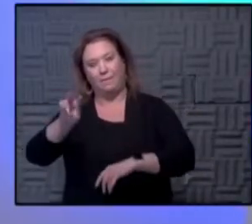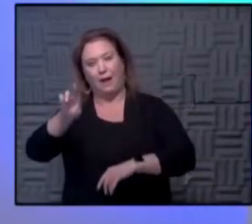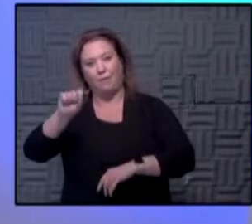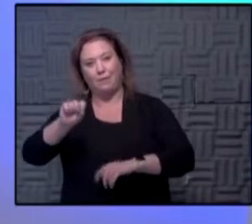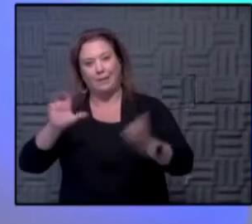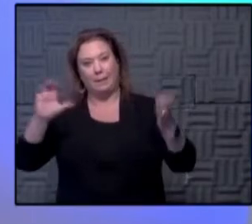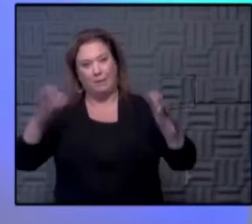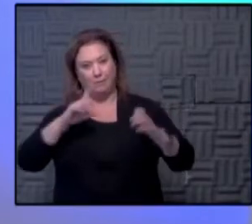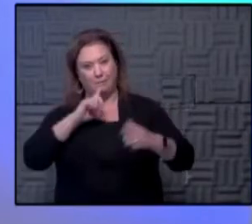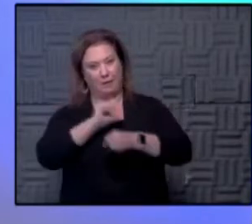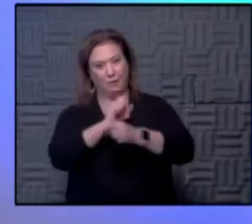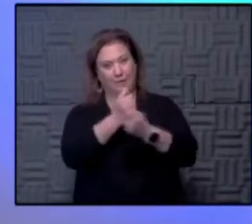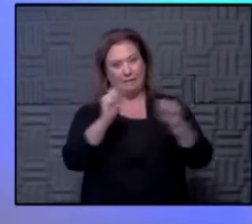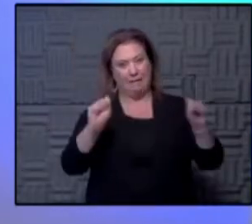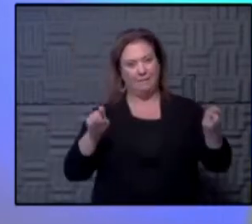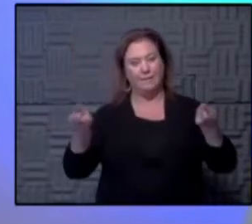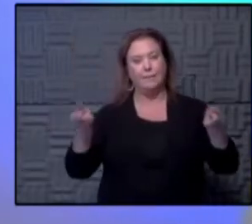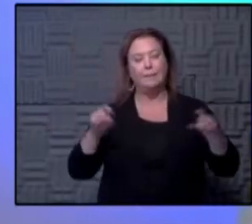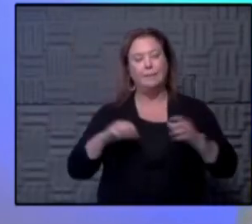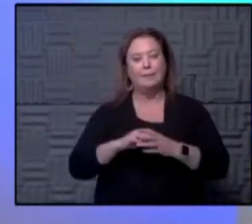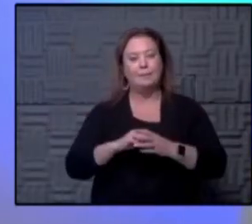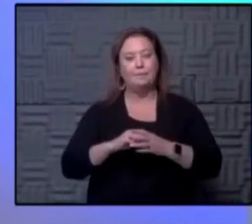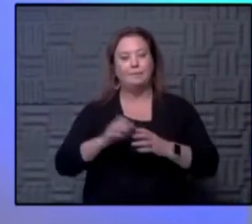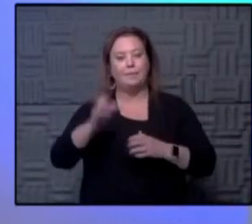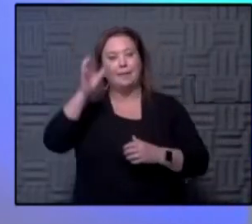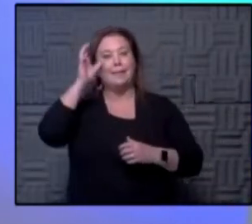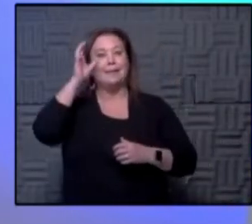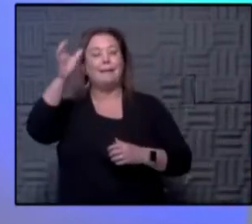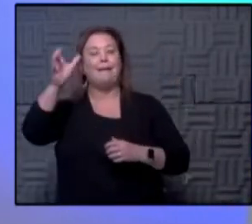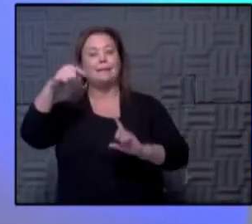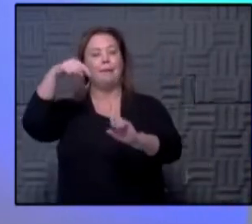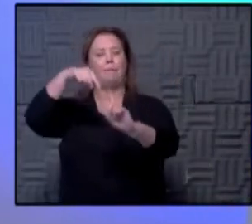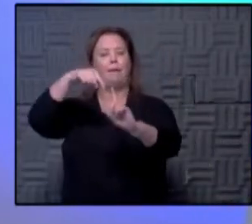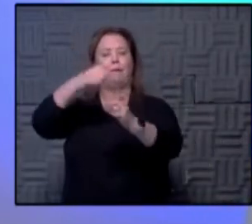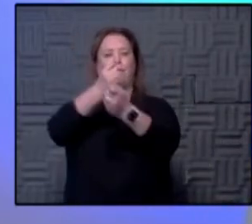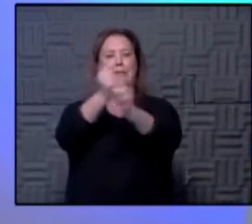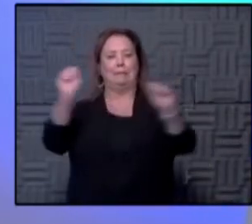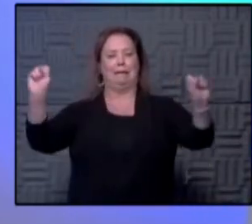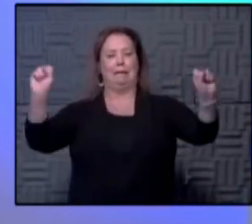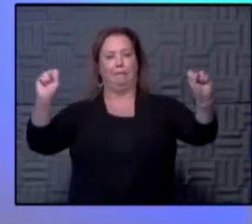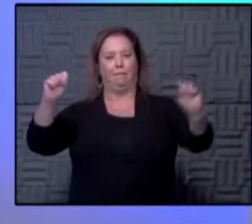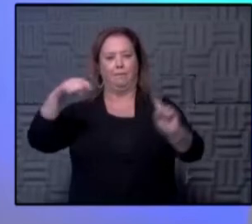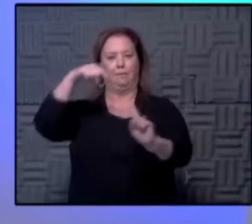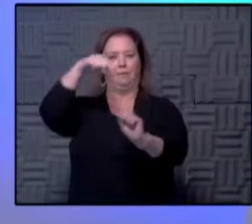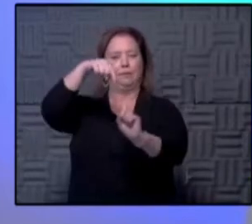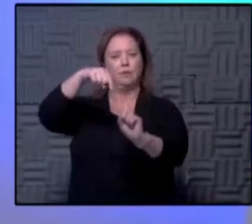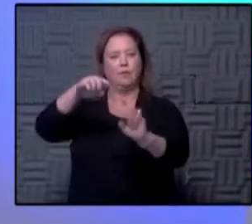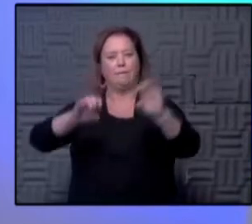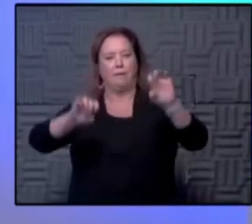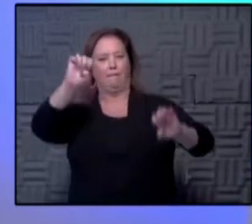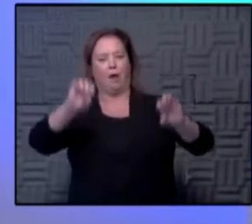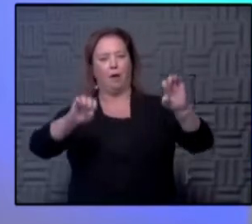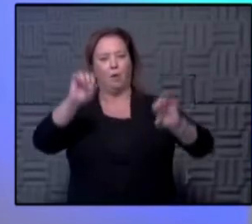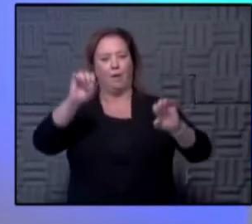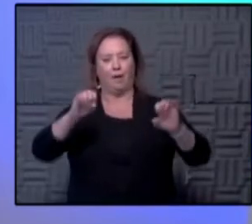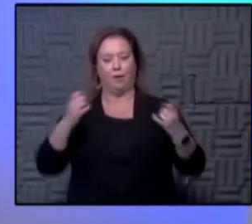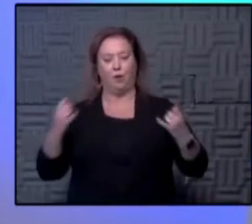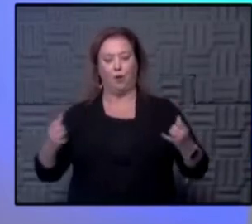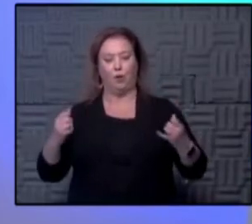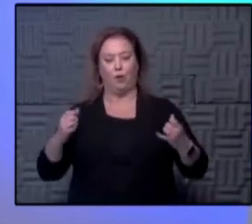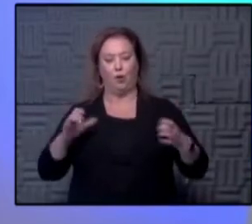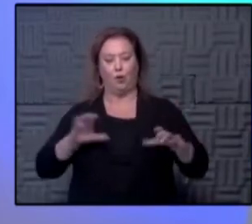I think the concept of what is safe is we really have to evaluate the current